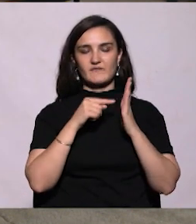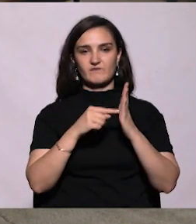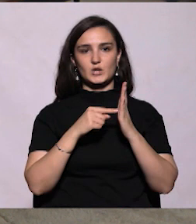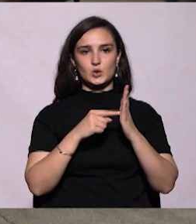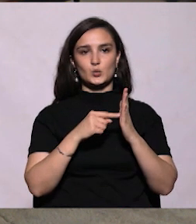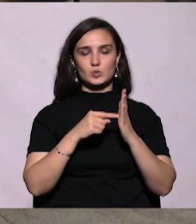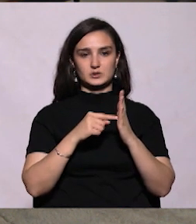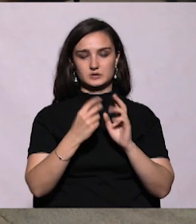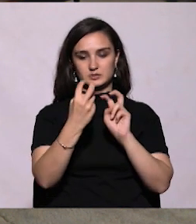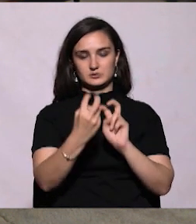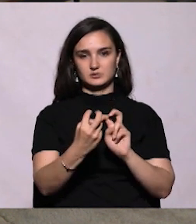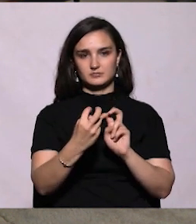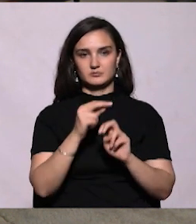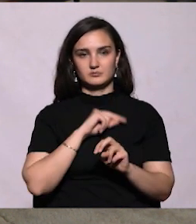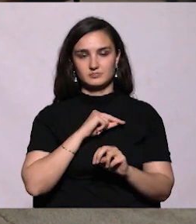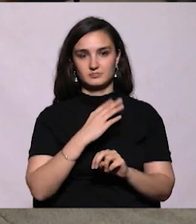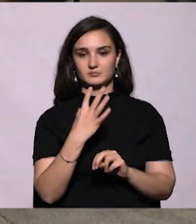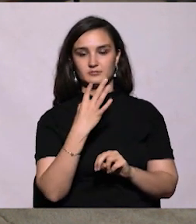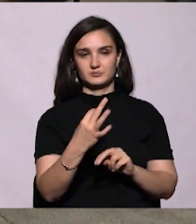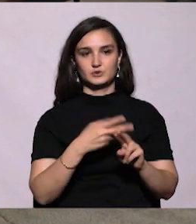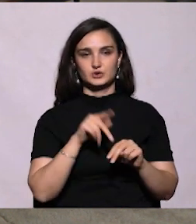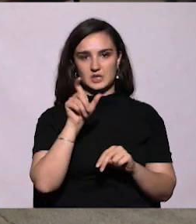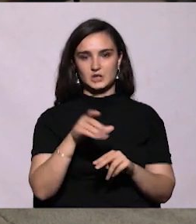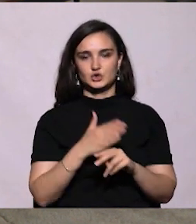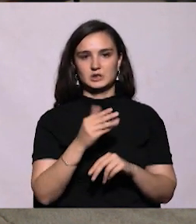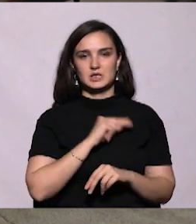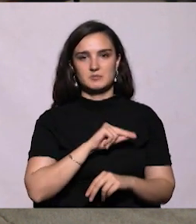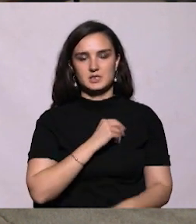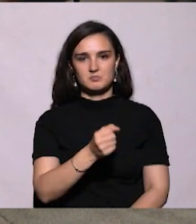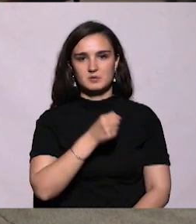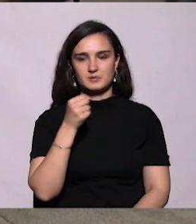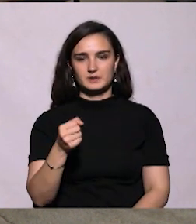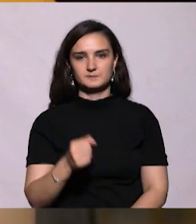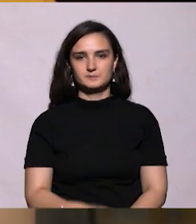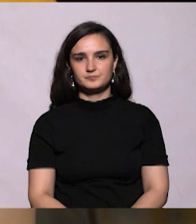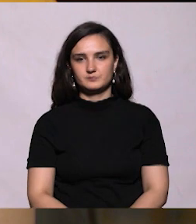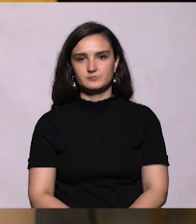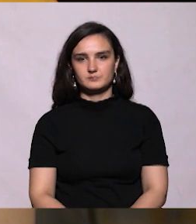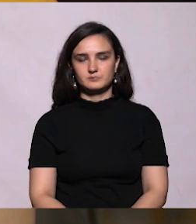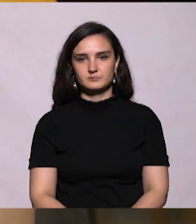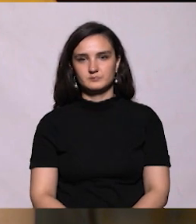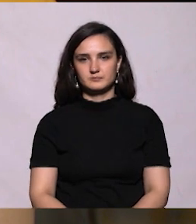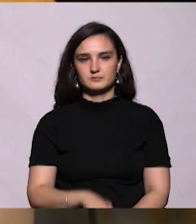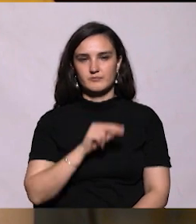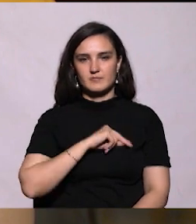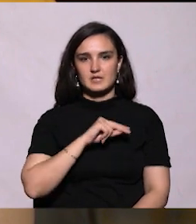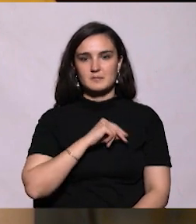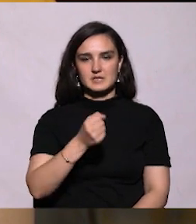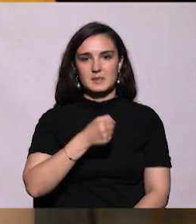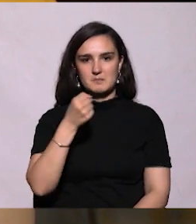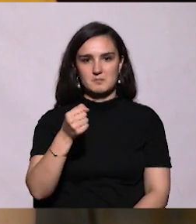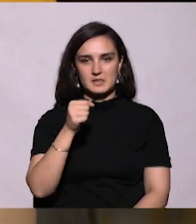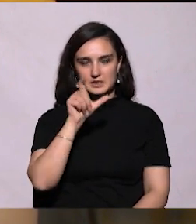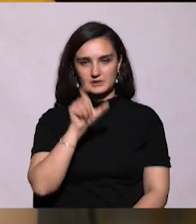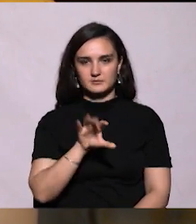is interviewing you could be your employer. It sounds great. Employer,